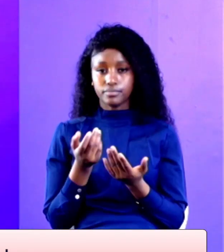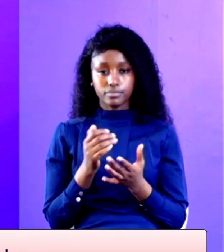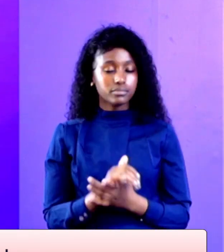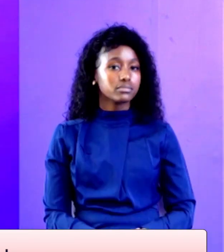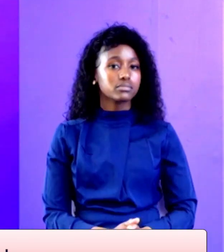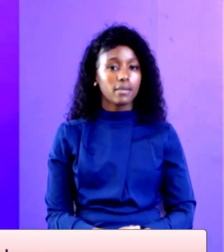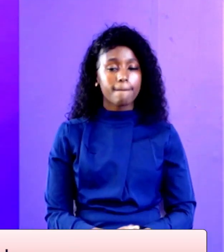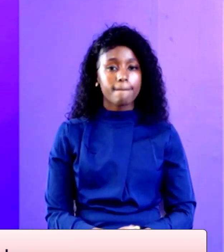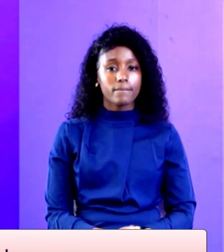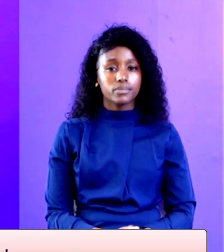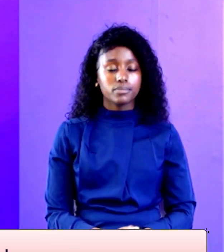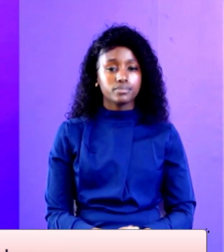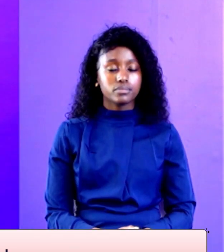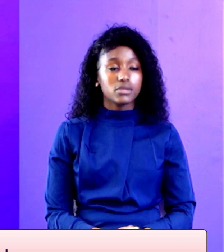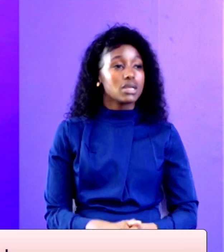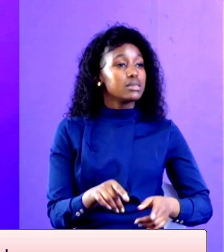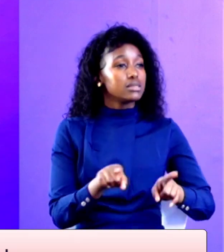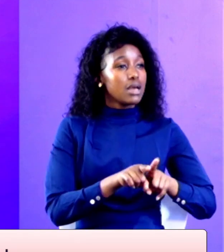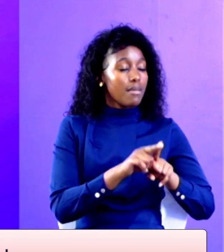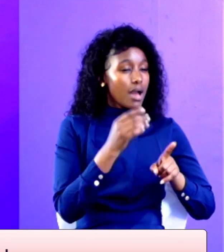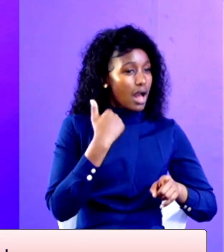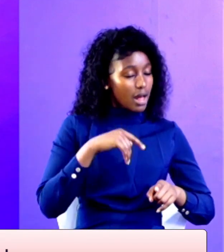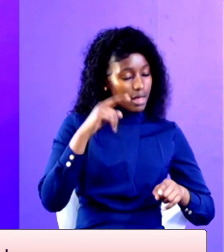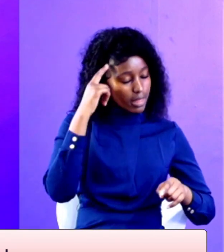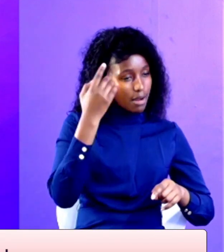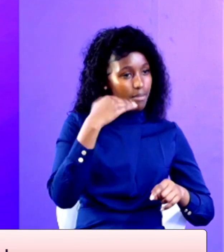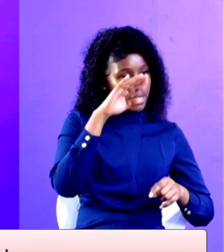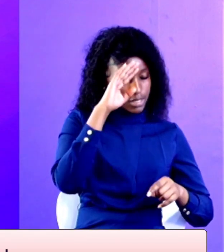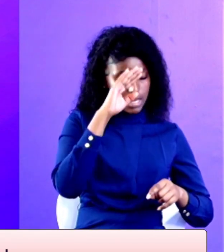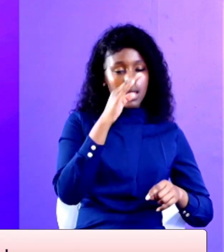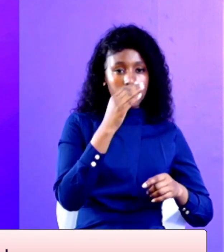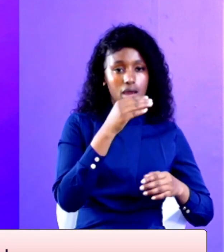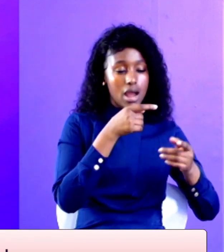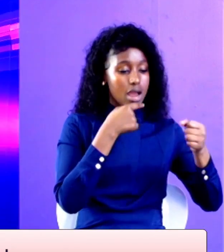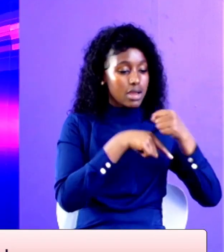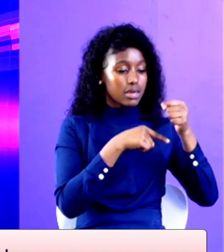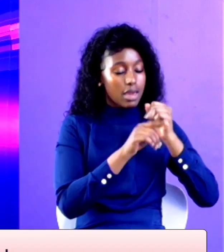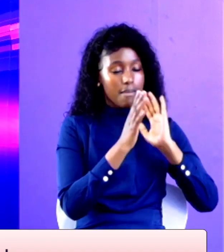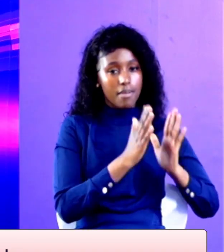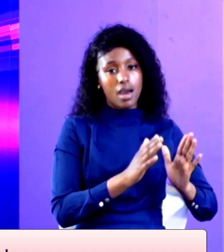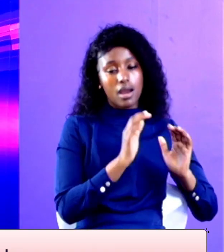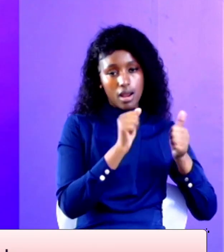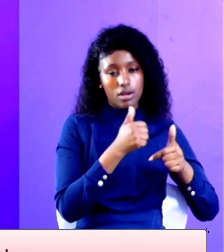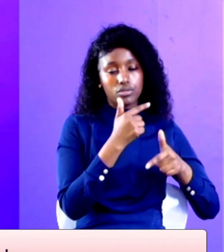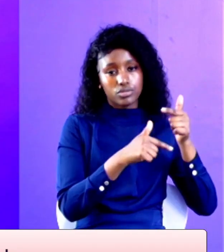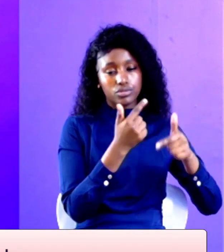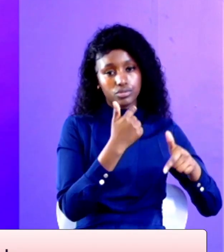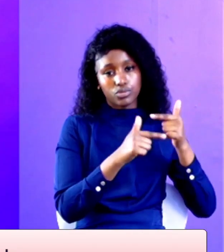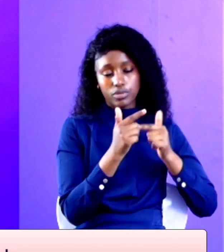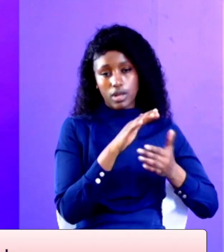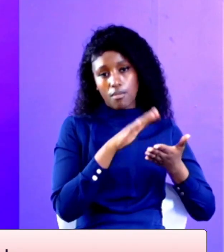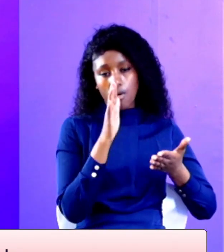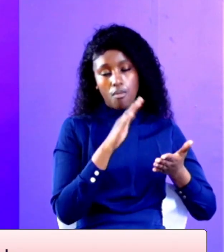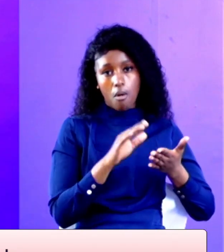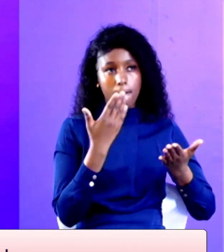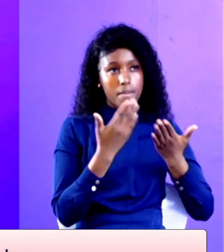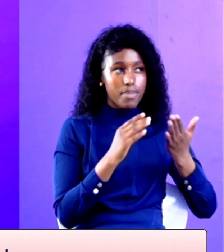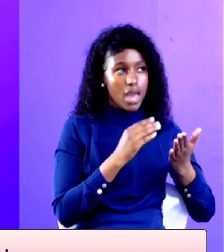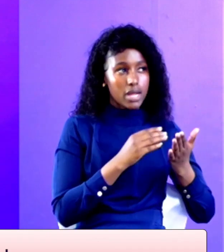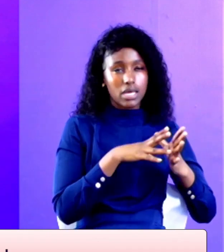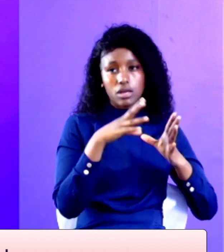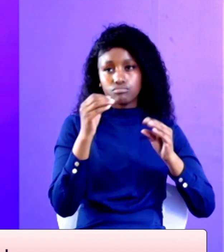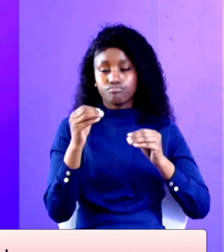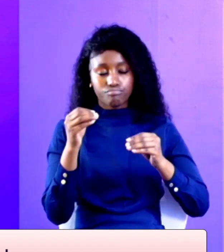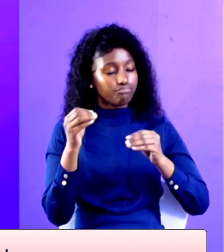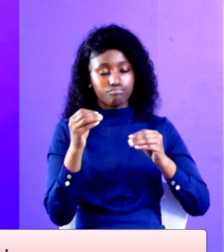their Brazilian goalkeeper could be Ederson could be looking to go outside